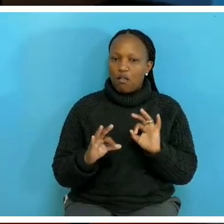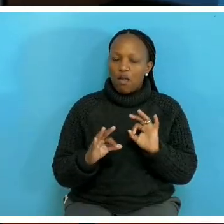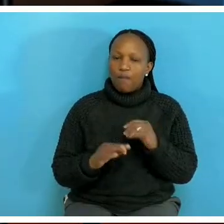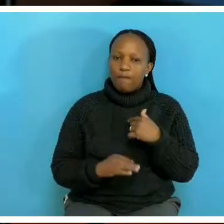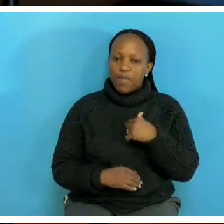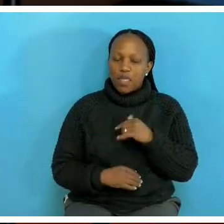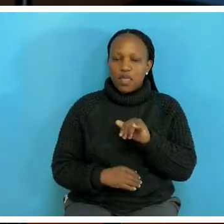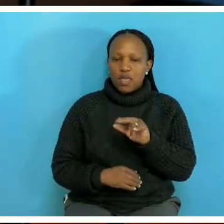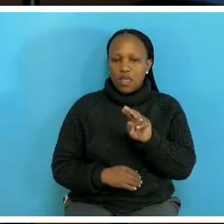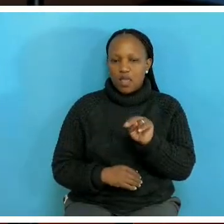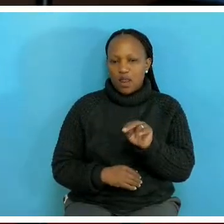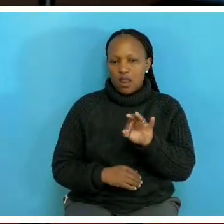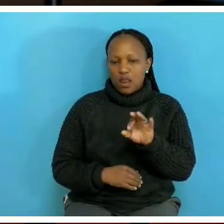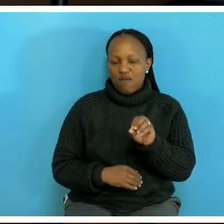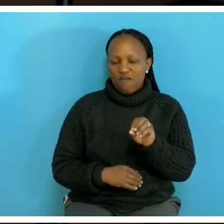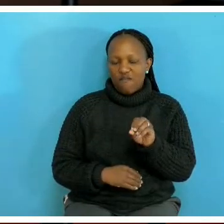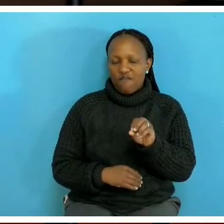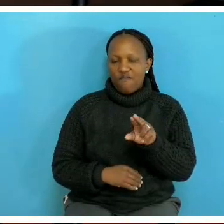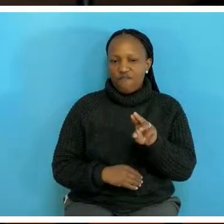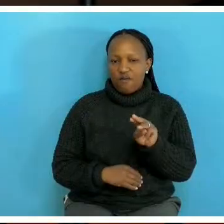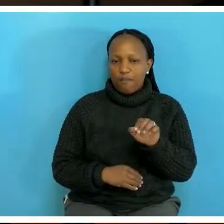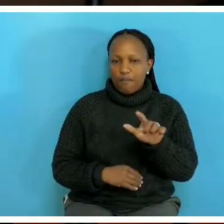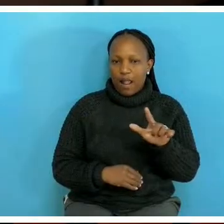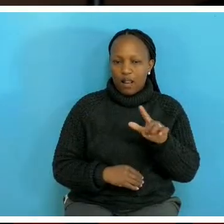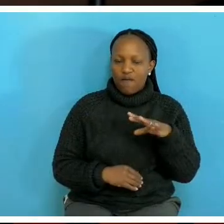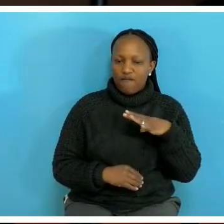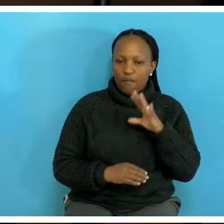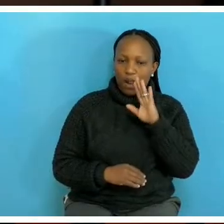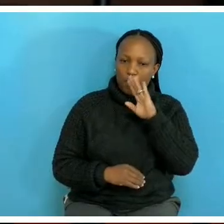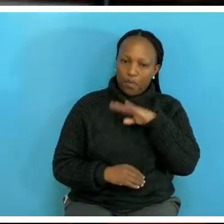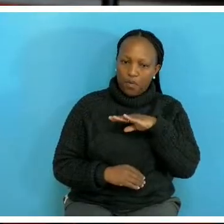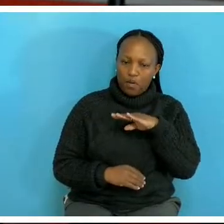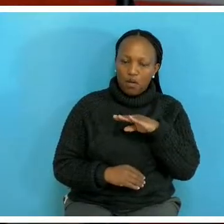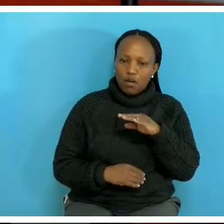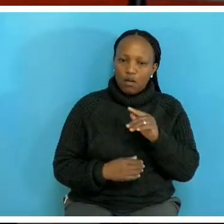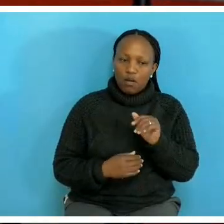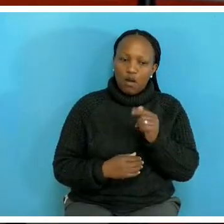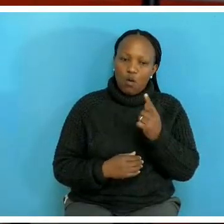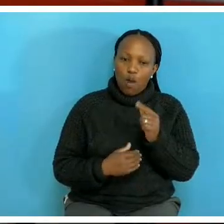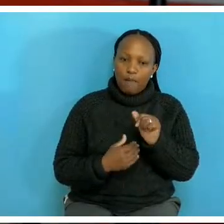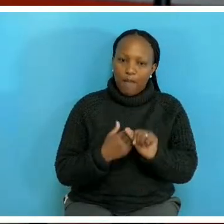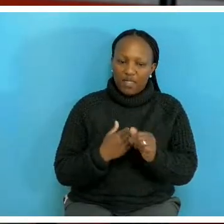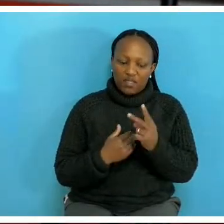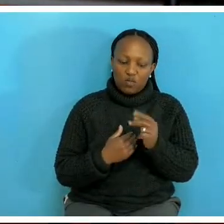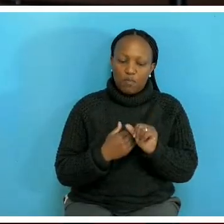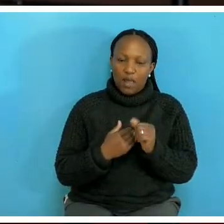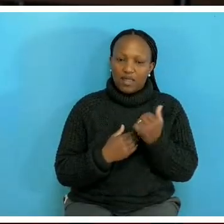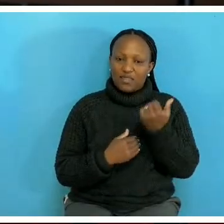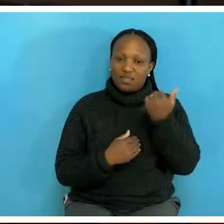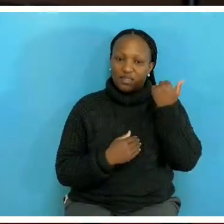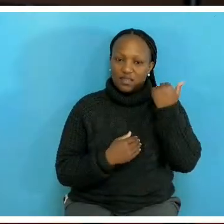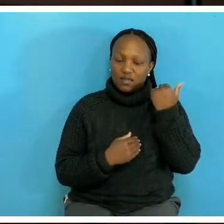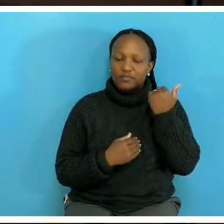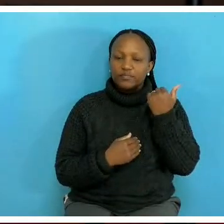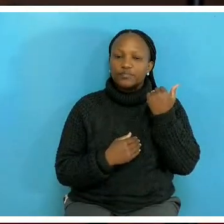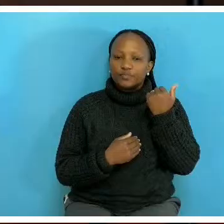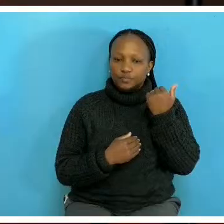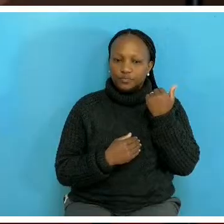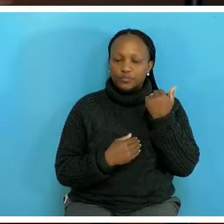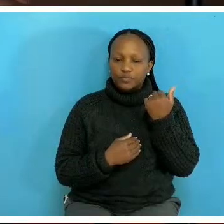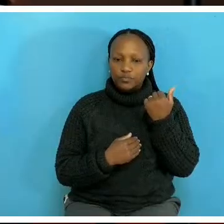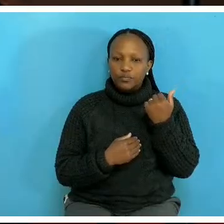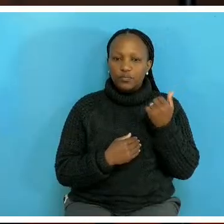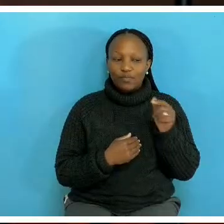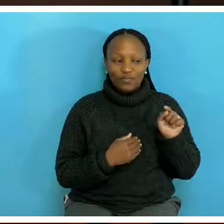informal, but in about a month or 2 months ago, we were funded by